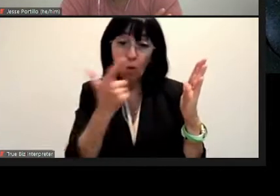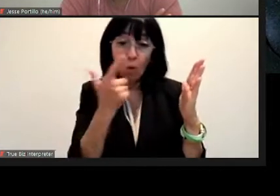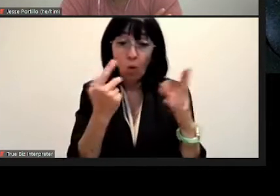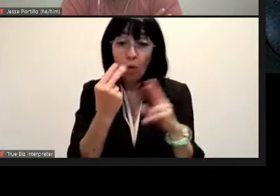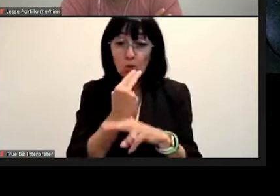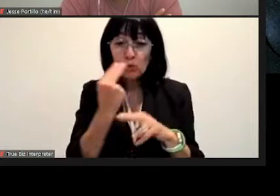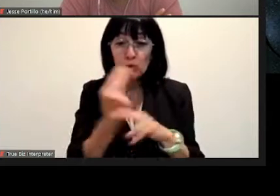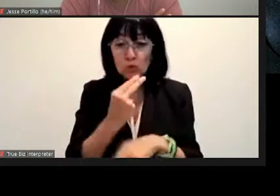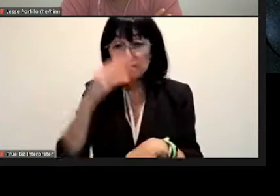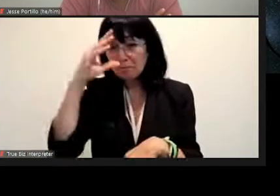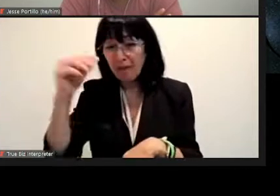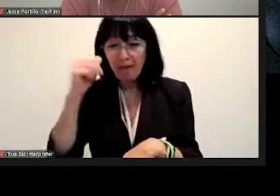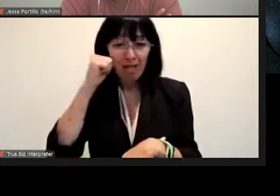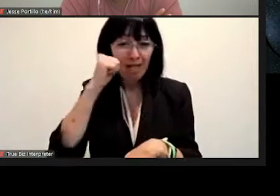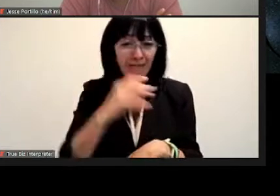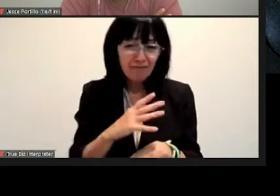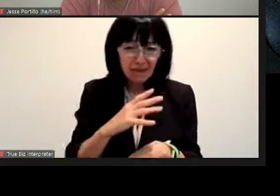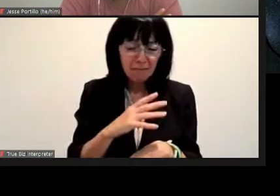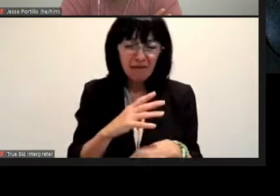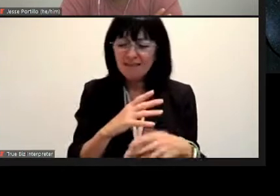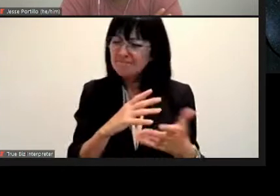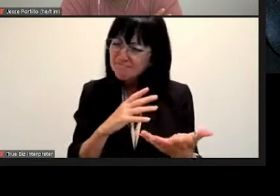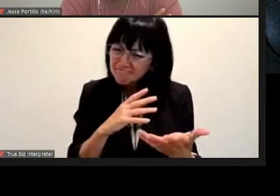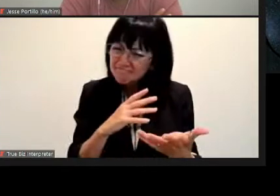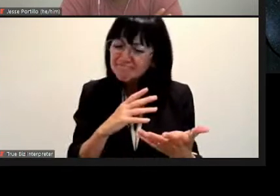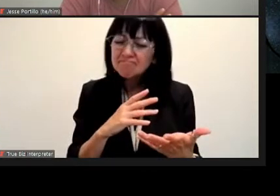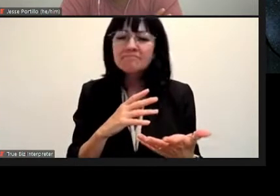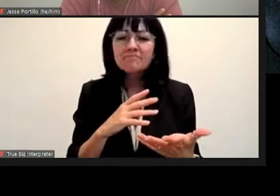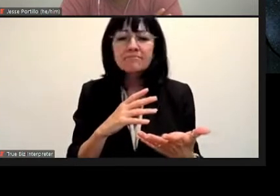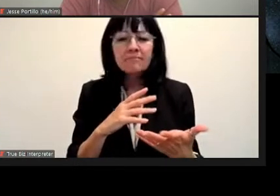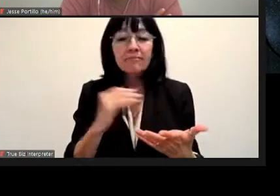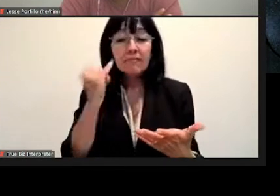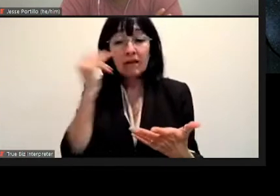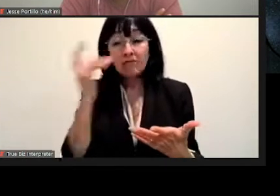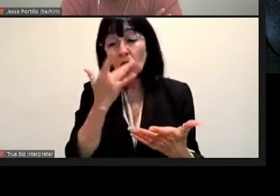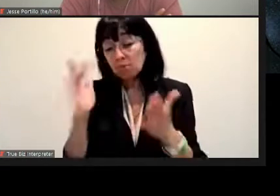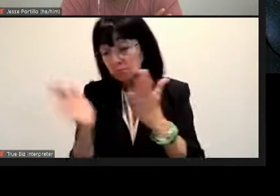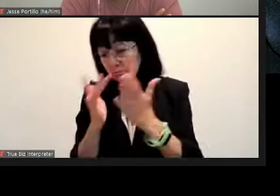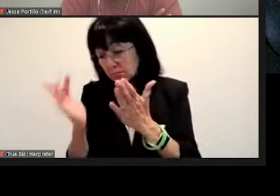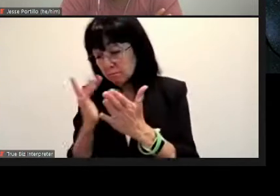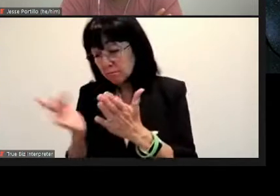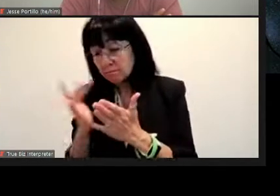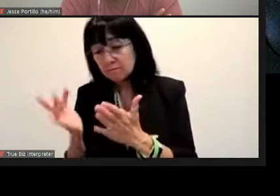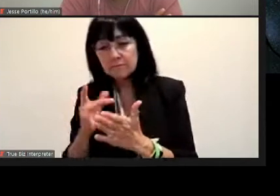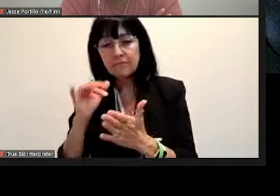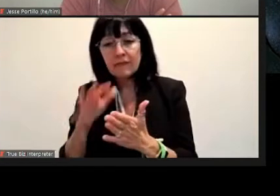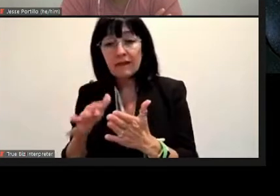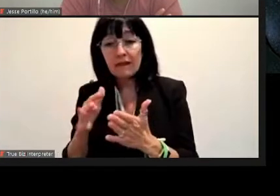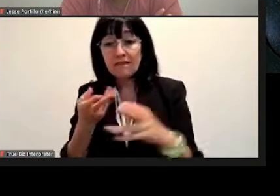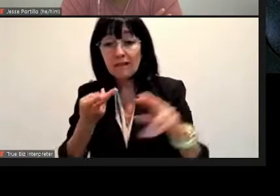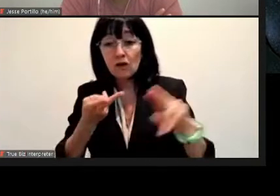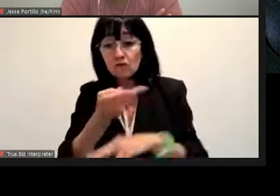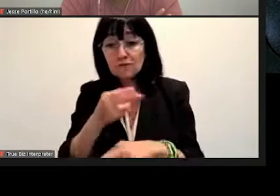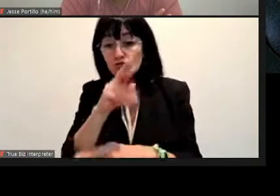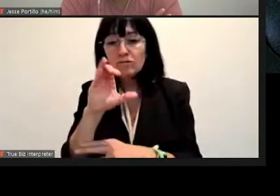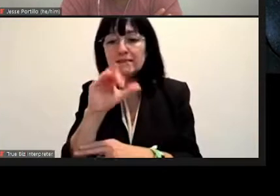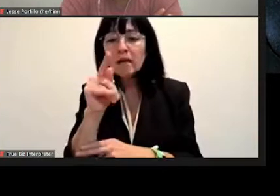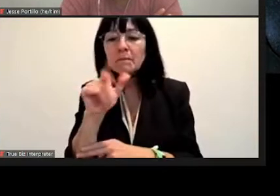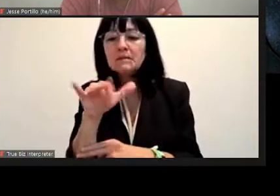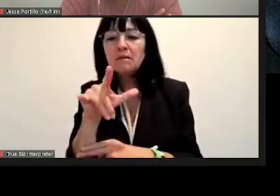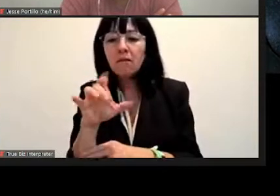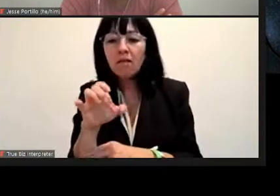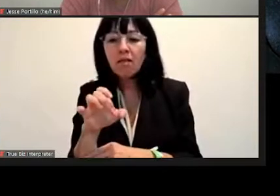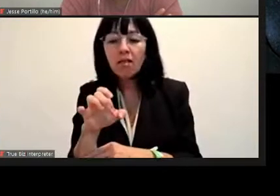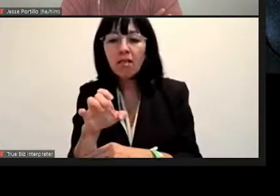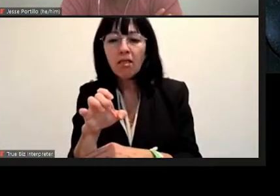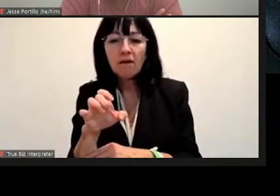So if that's your colloquial term, and then you're looking up something and it's like, well, the receptacle, you're like, I don't know what that is, which you very well may not. What if everybody